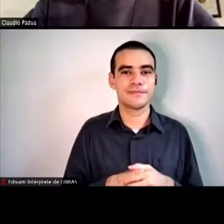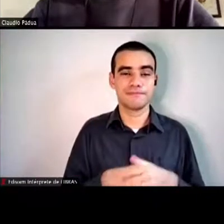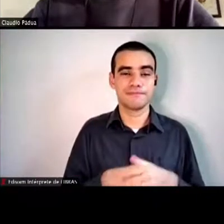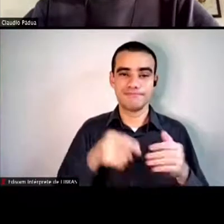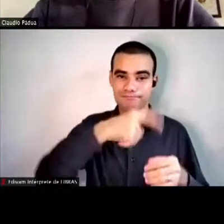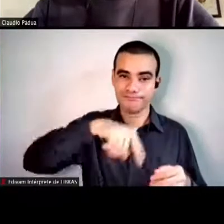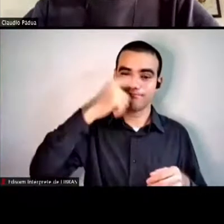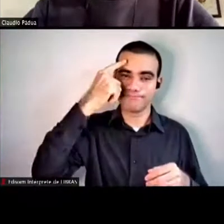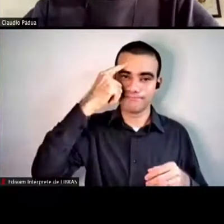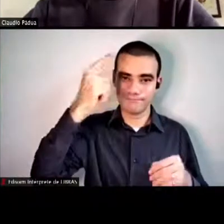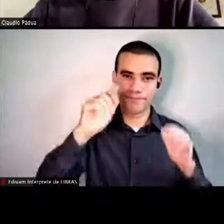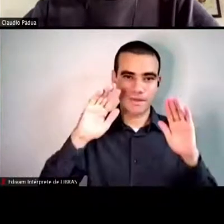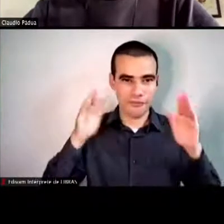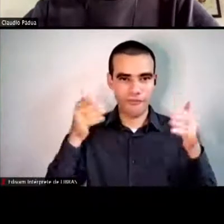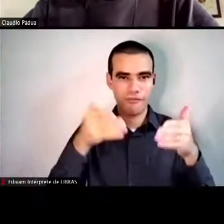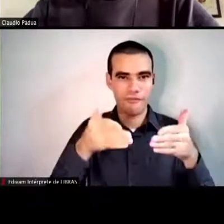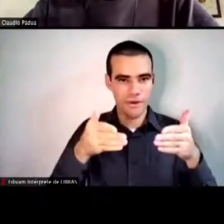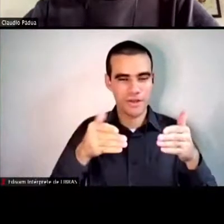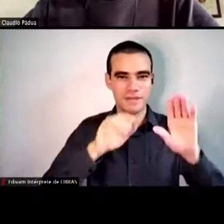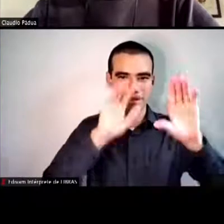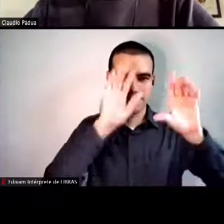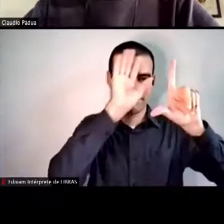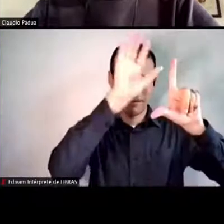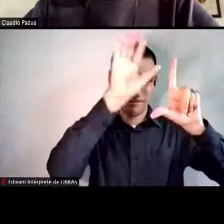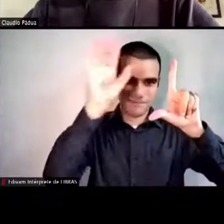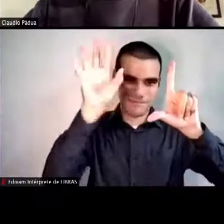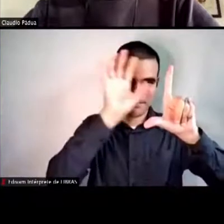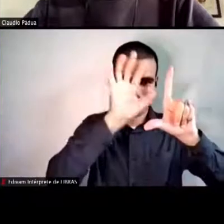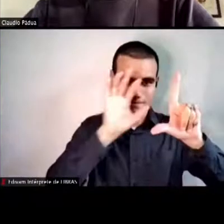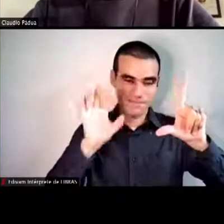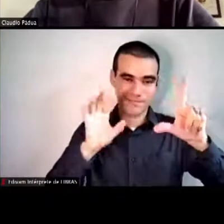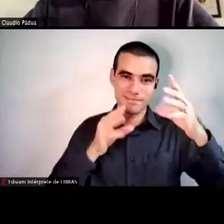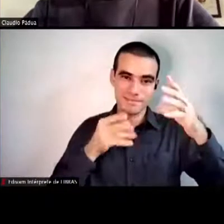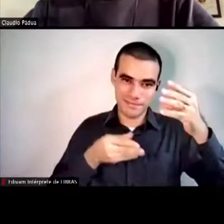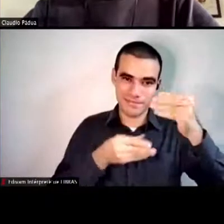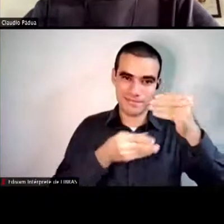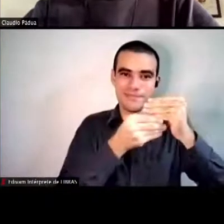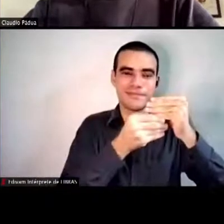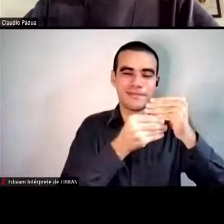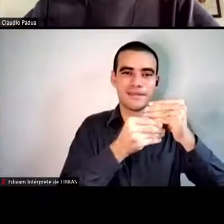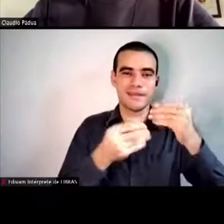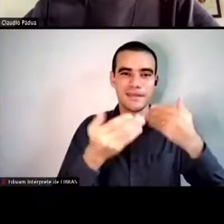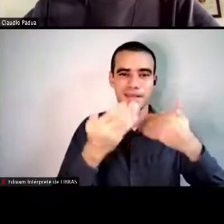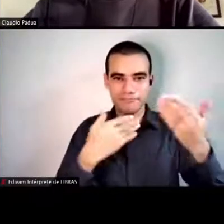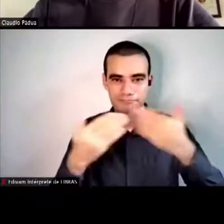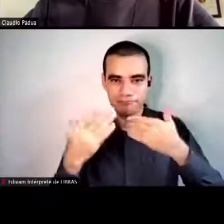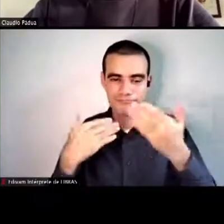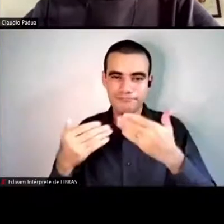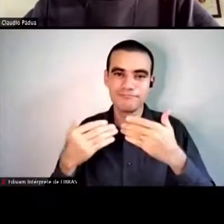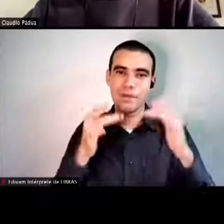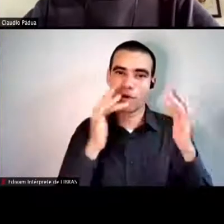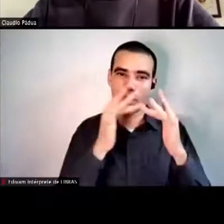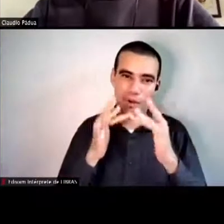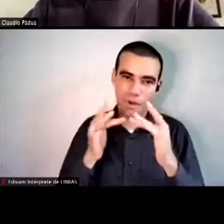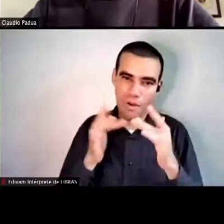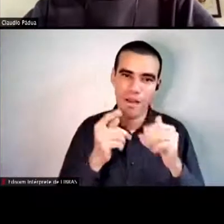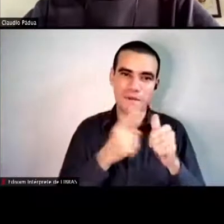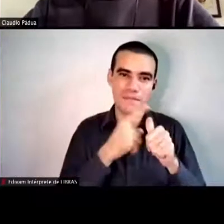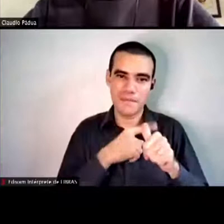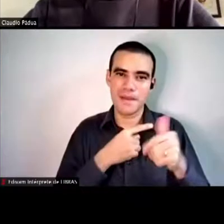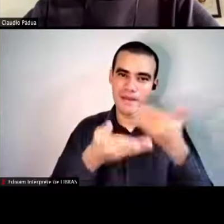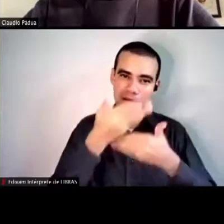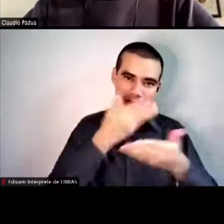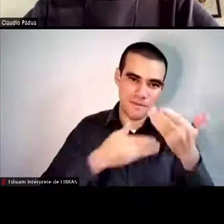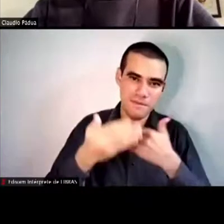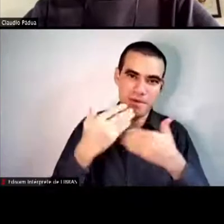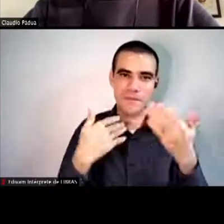But our idea for the forum of all the panels is to be closer to the articulation and to keep this